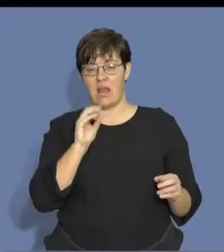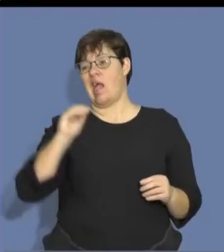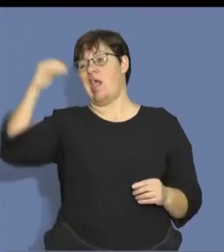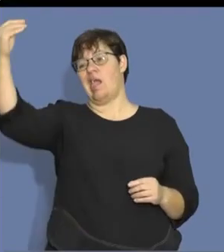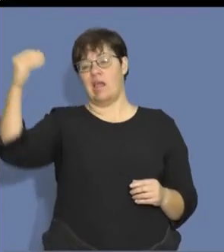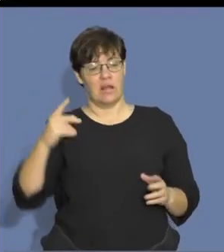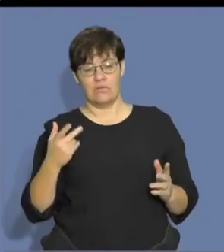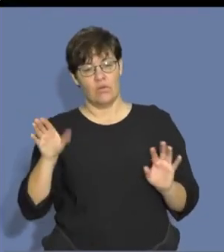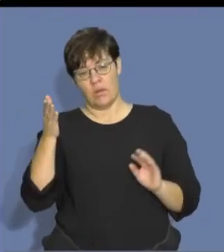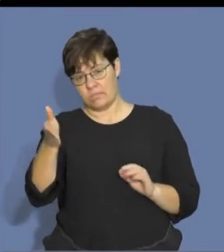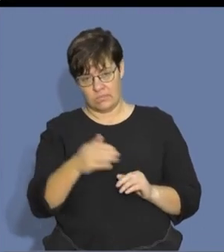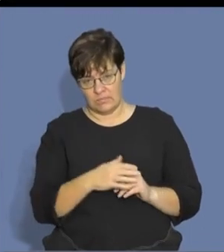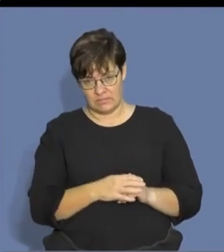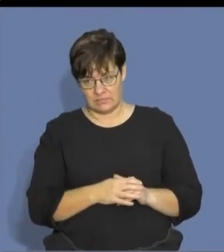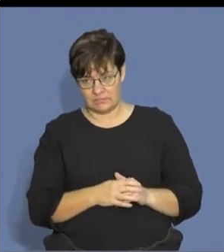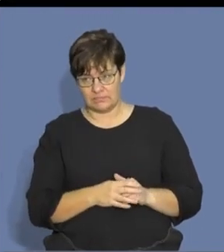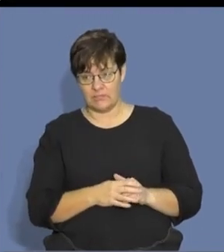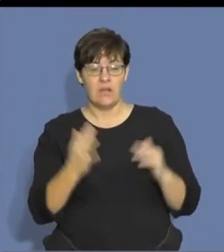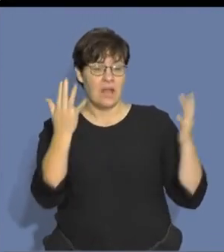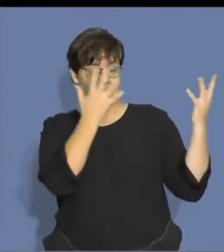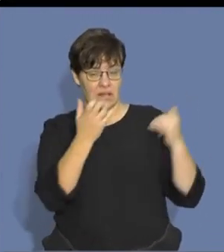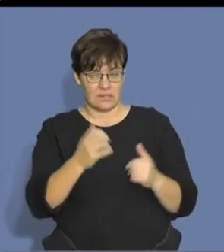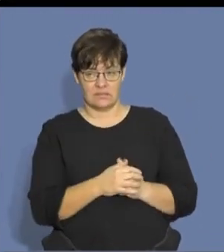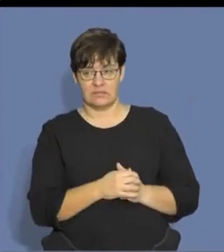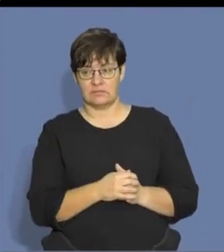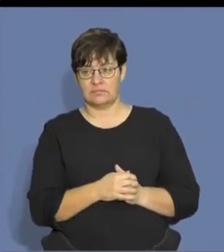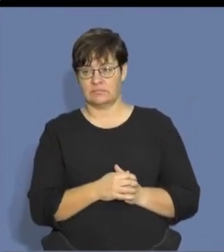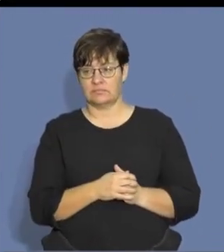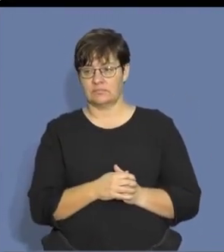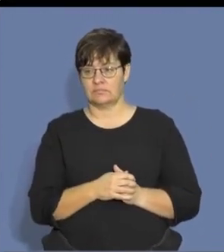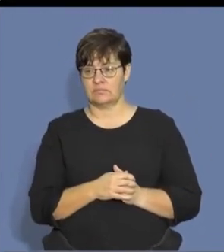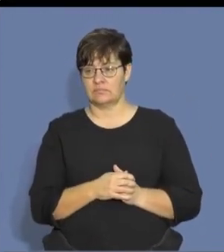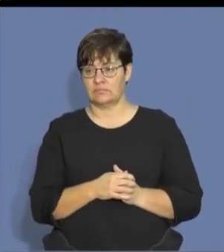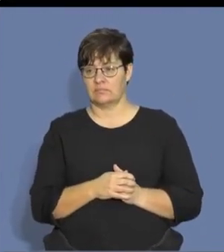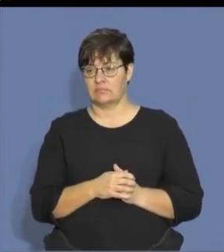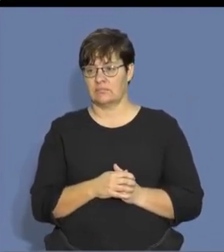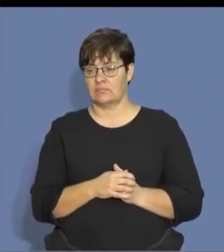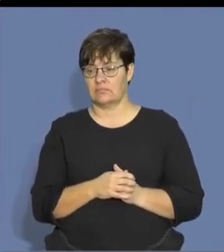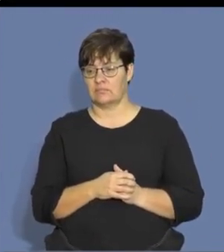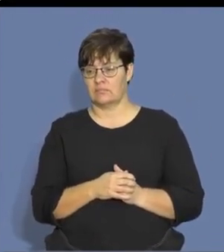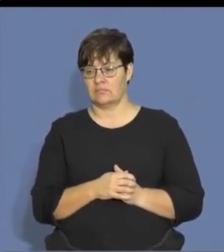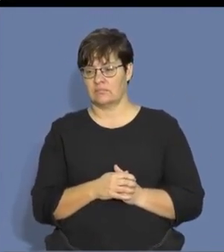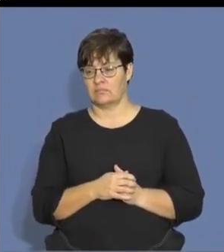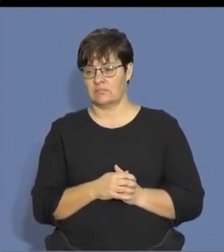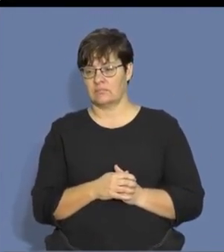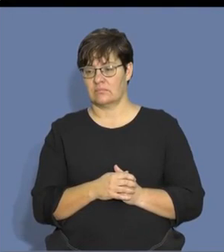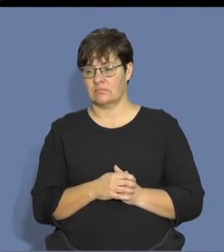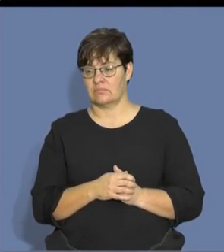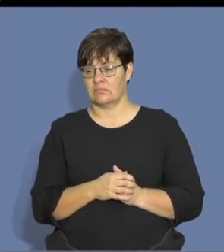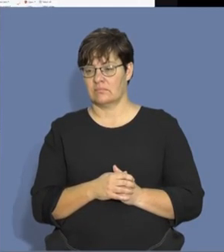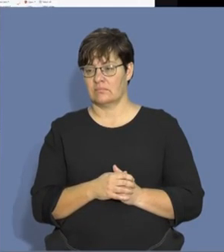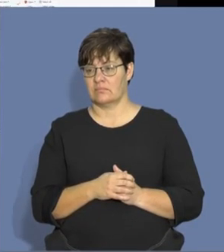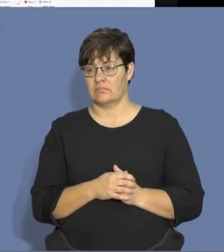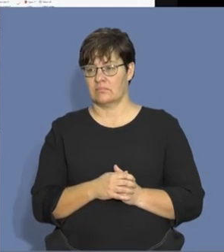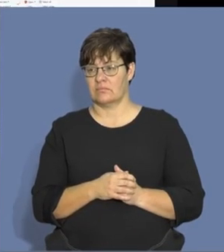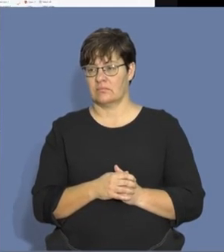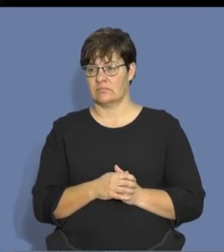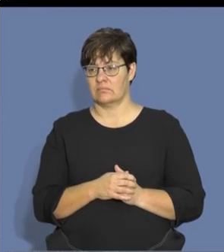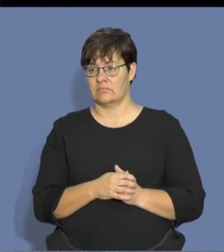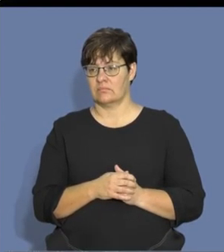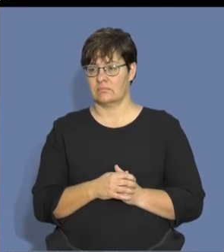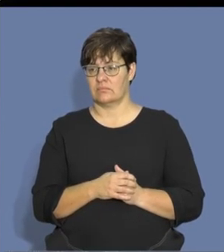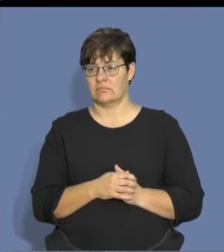right, excellent. So let's go and calculate this. I can do this on my calculator, so let me take that out.